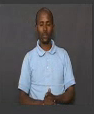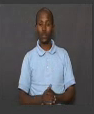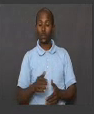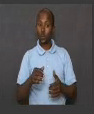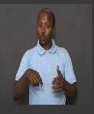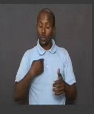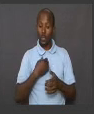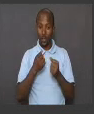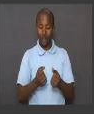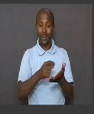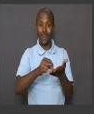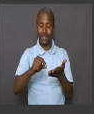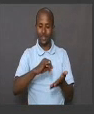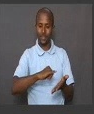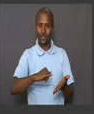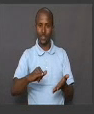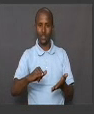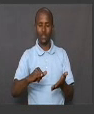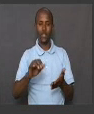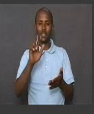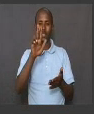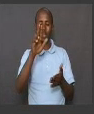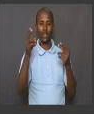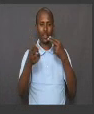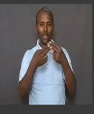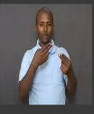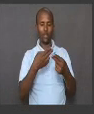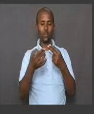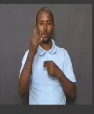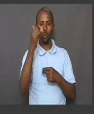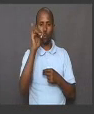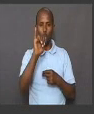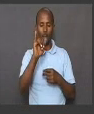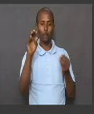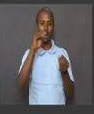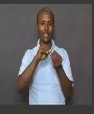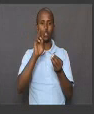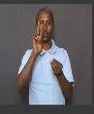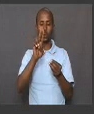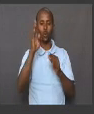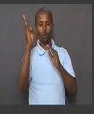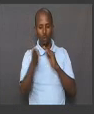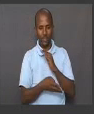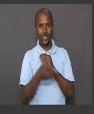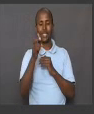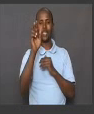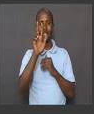We can write this as 3 times y plus 2 over